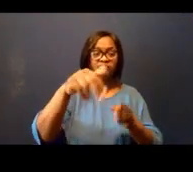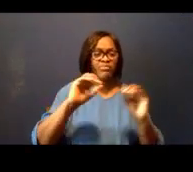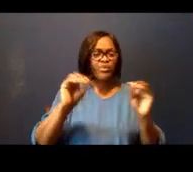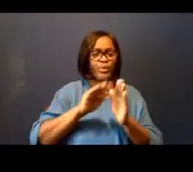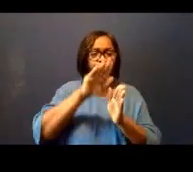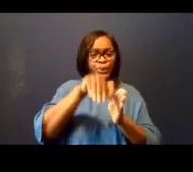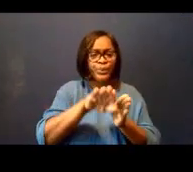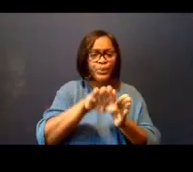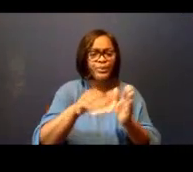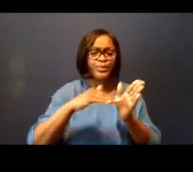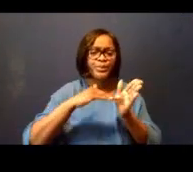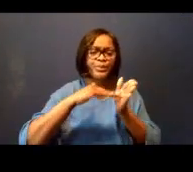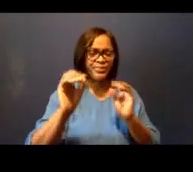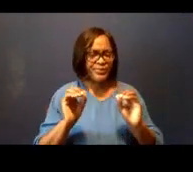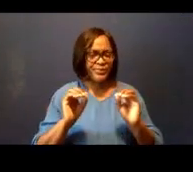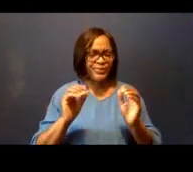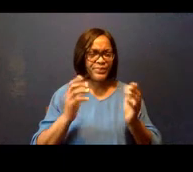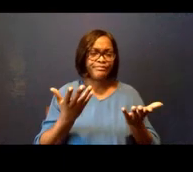disturbed or